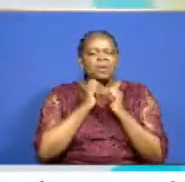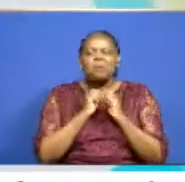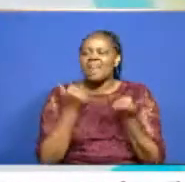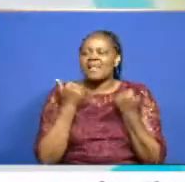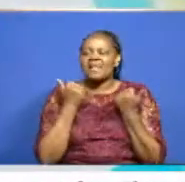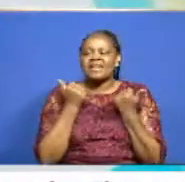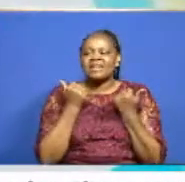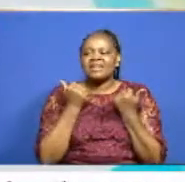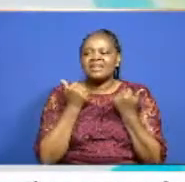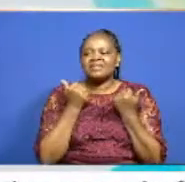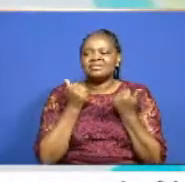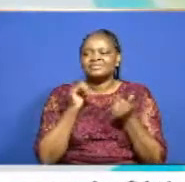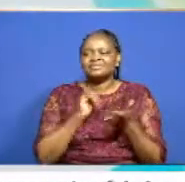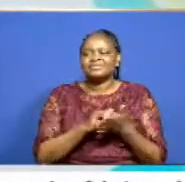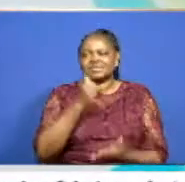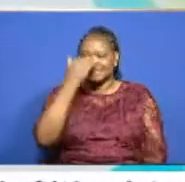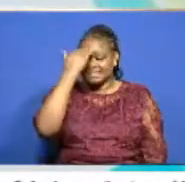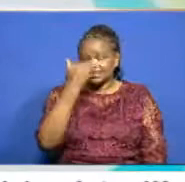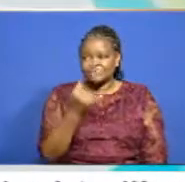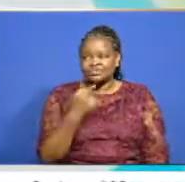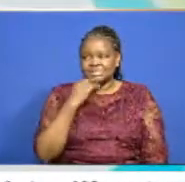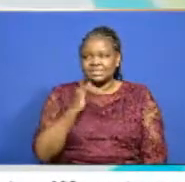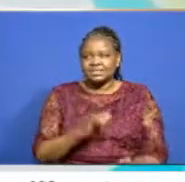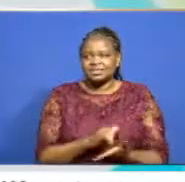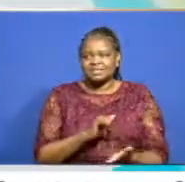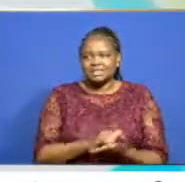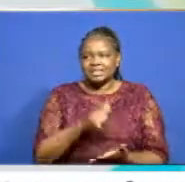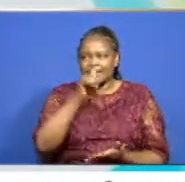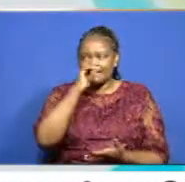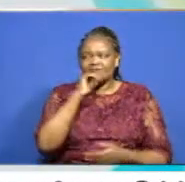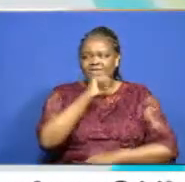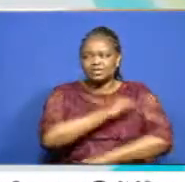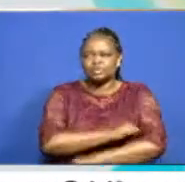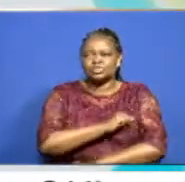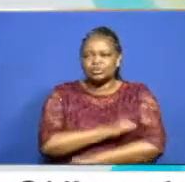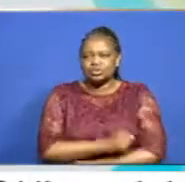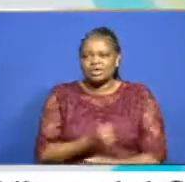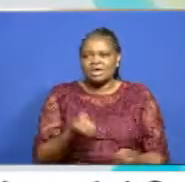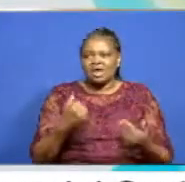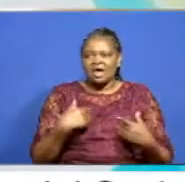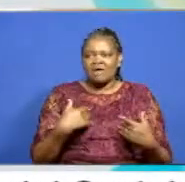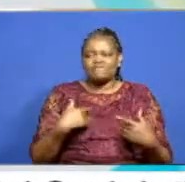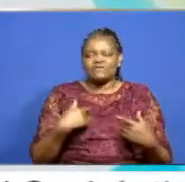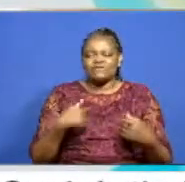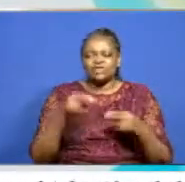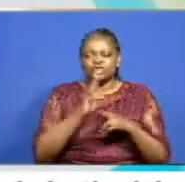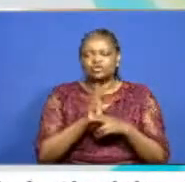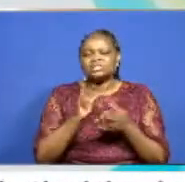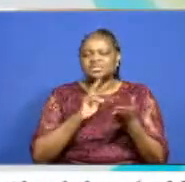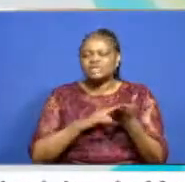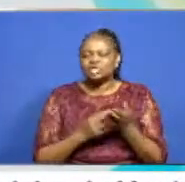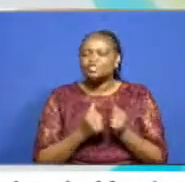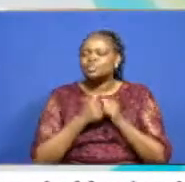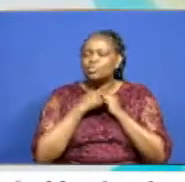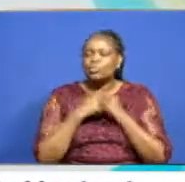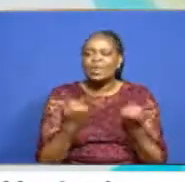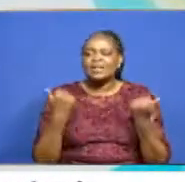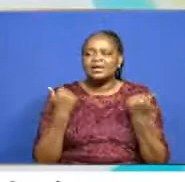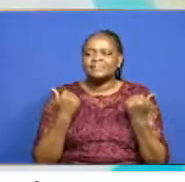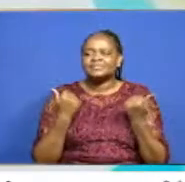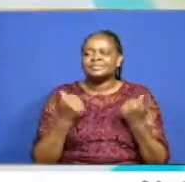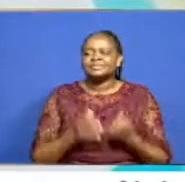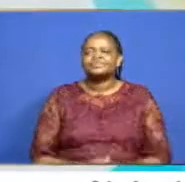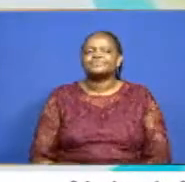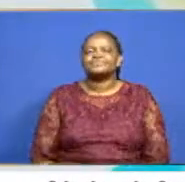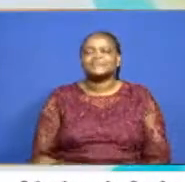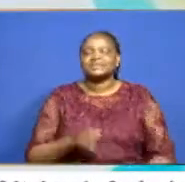water. And that's why we are saying that private schools have been able to efficiently use that opportunity. At the same time, when